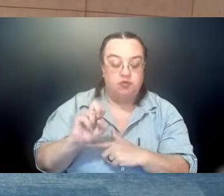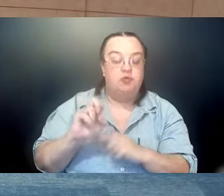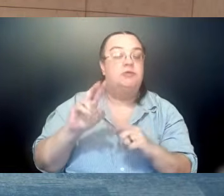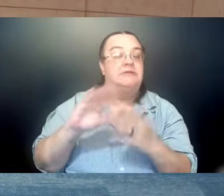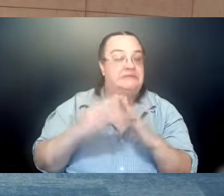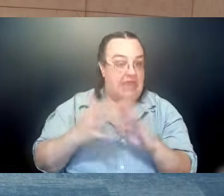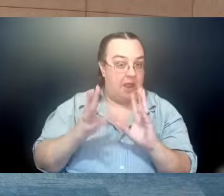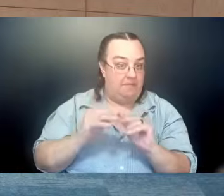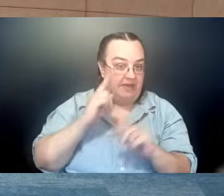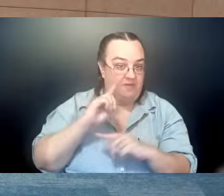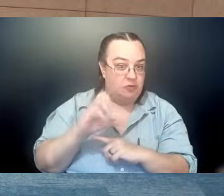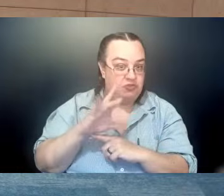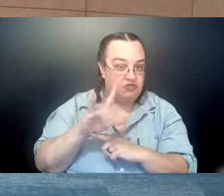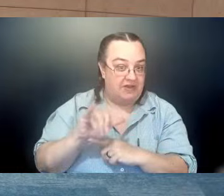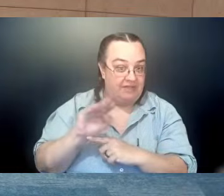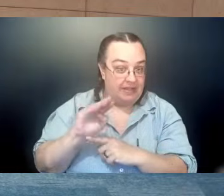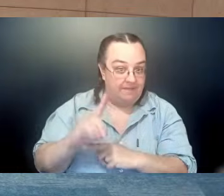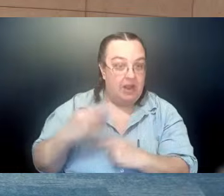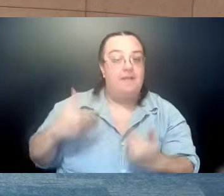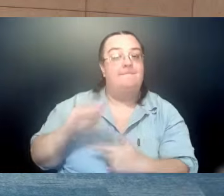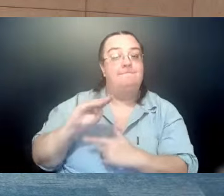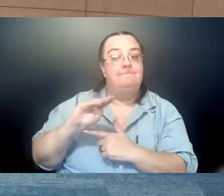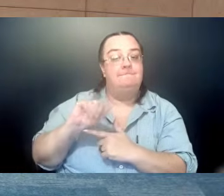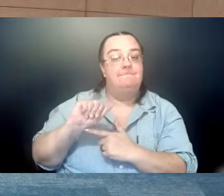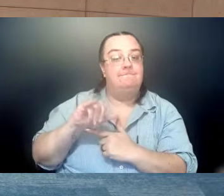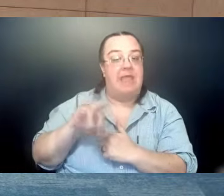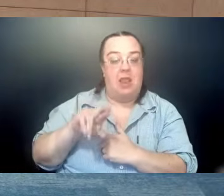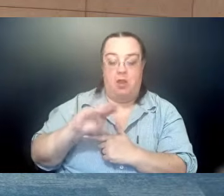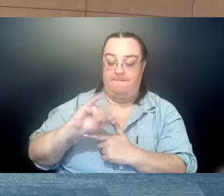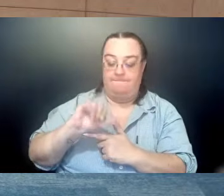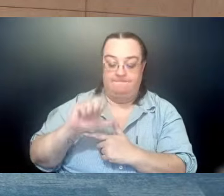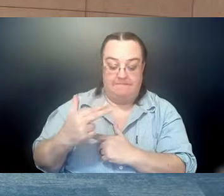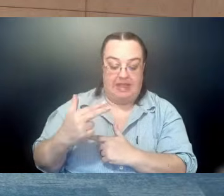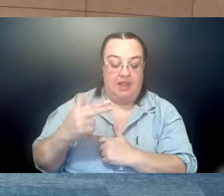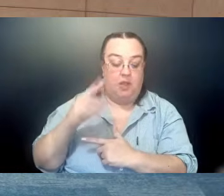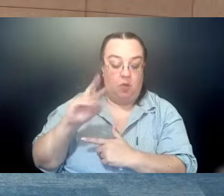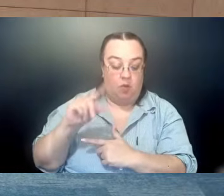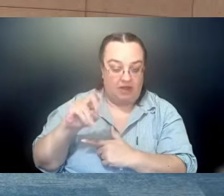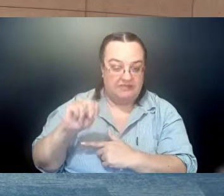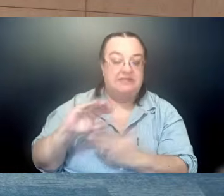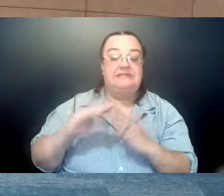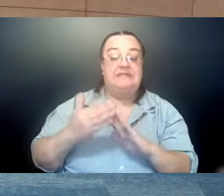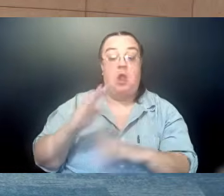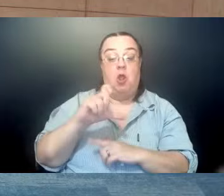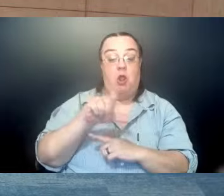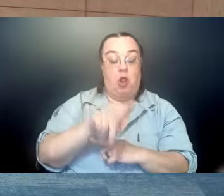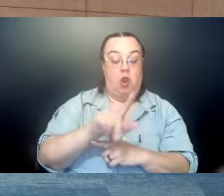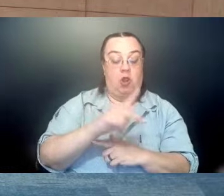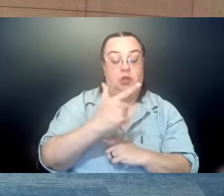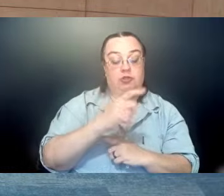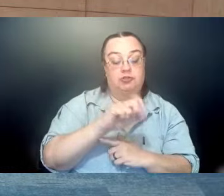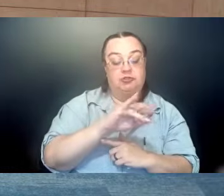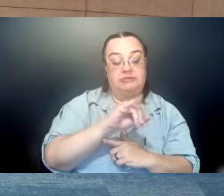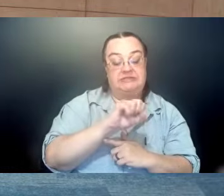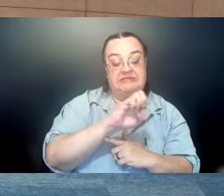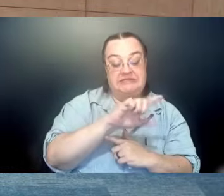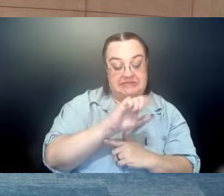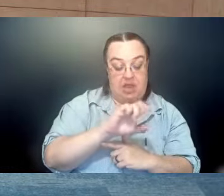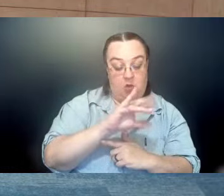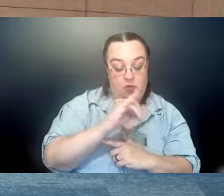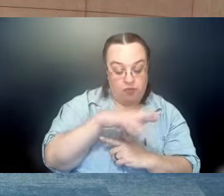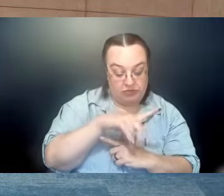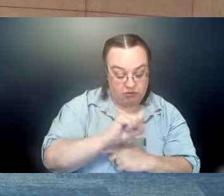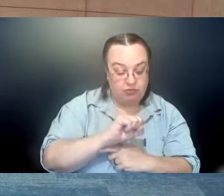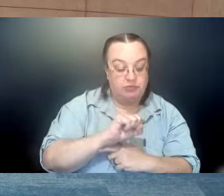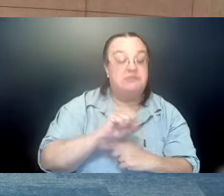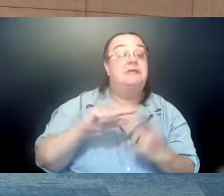mayor, Micah Watson. Our town clerk, Giselle Richards, is here. Our town administrator, Delane Galloway. Our deputy